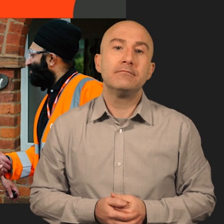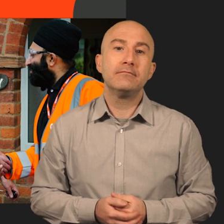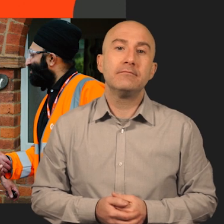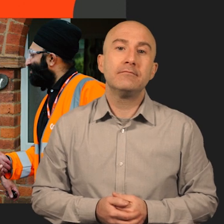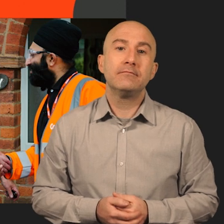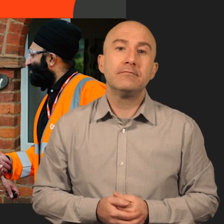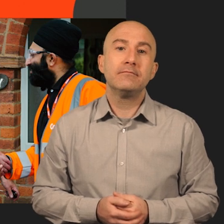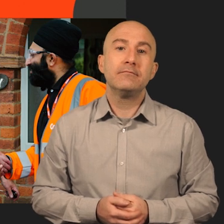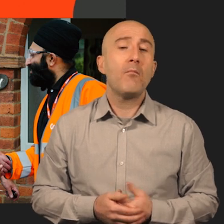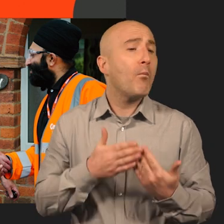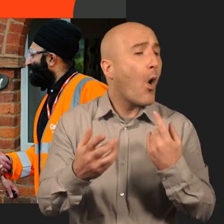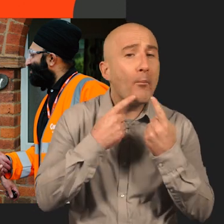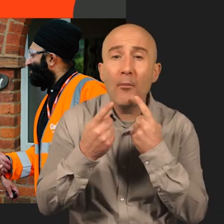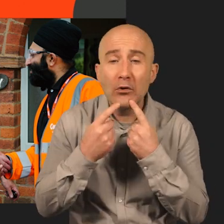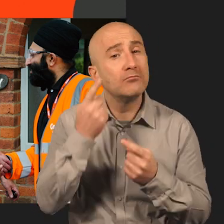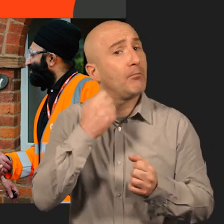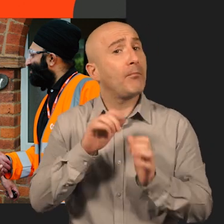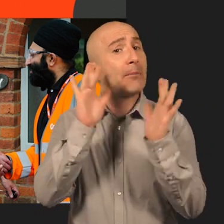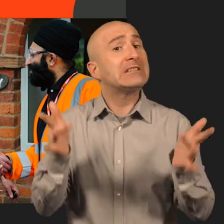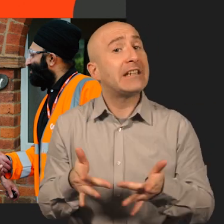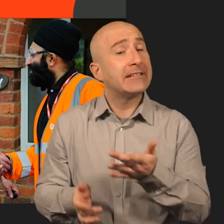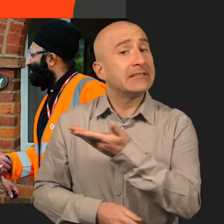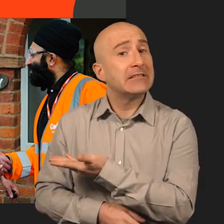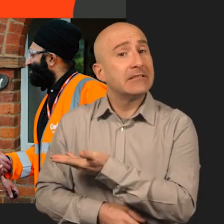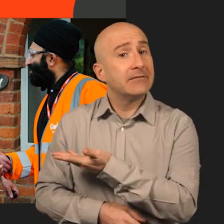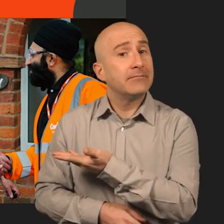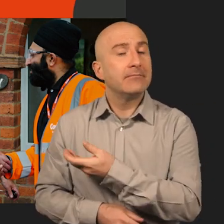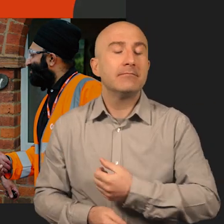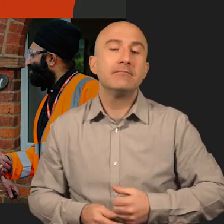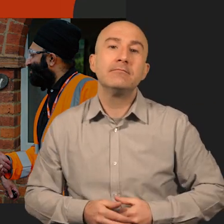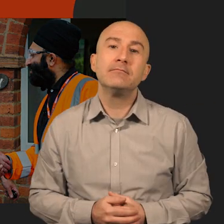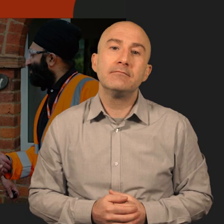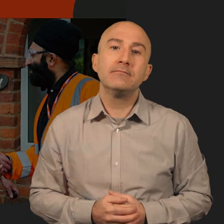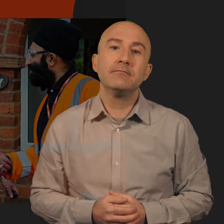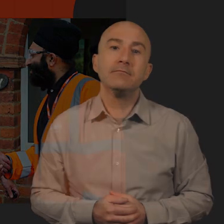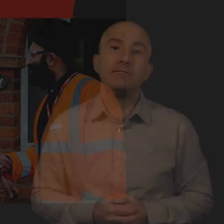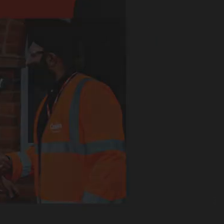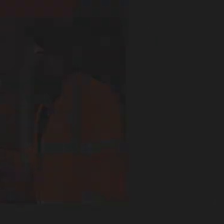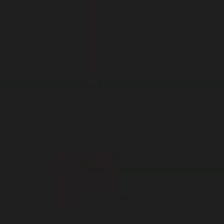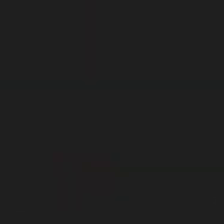wecare@cadentgas.com. For more information, please visit cadentgas.com.